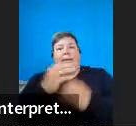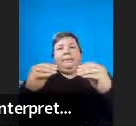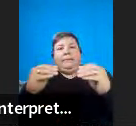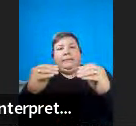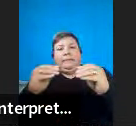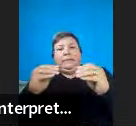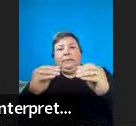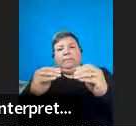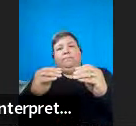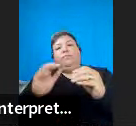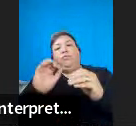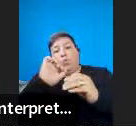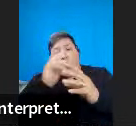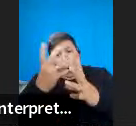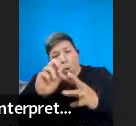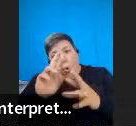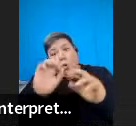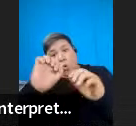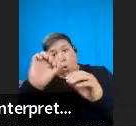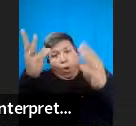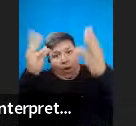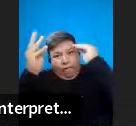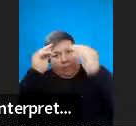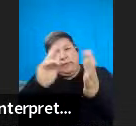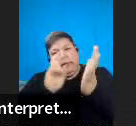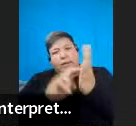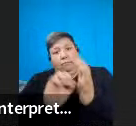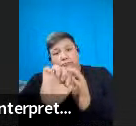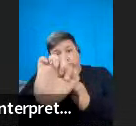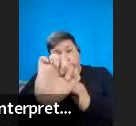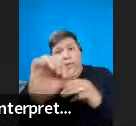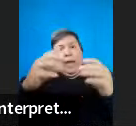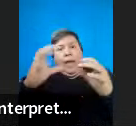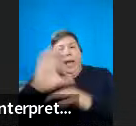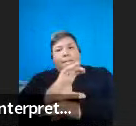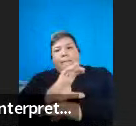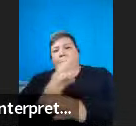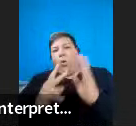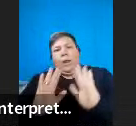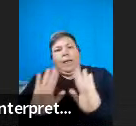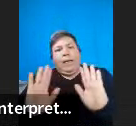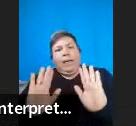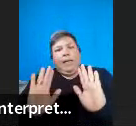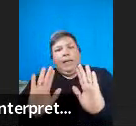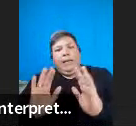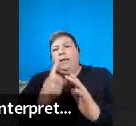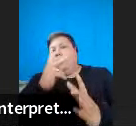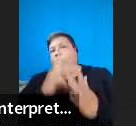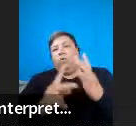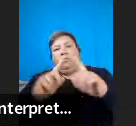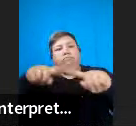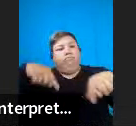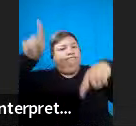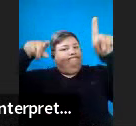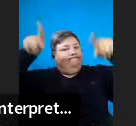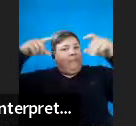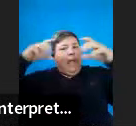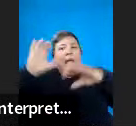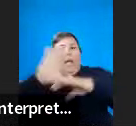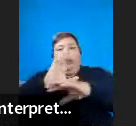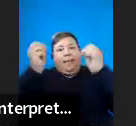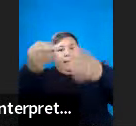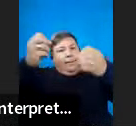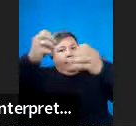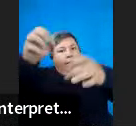any other information that we open to share with public, because we will not disclose information that is linked to any